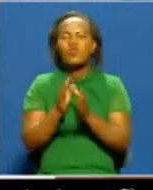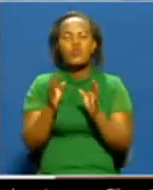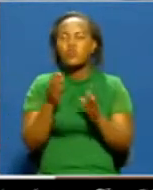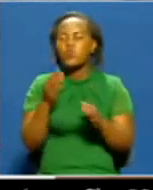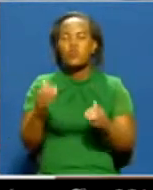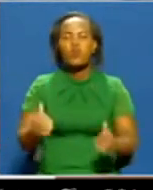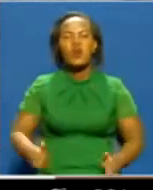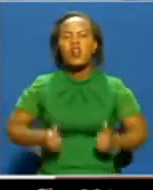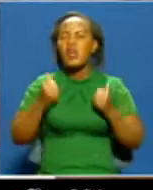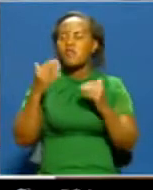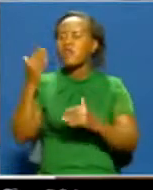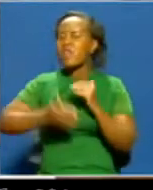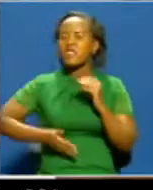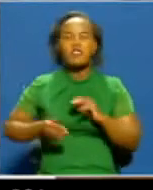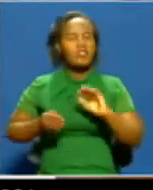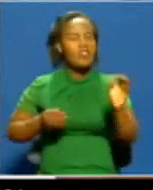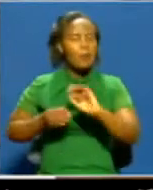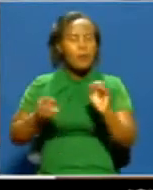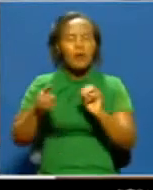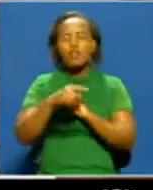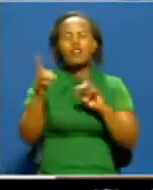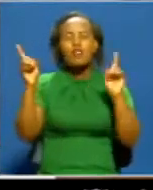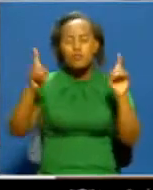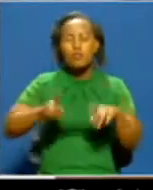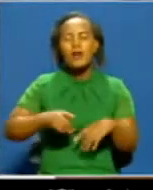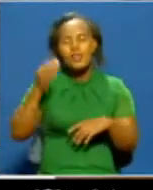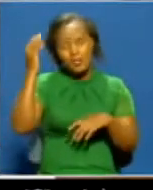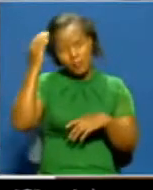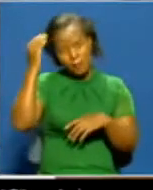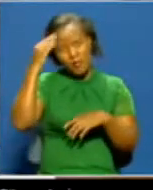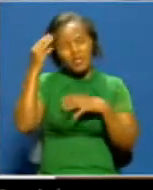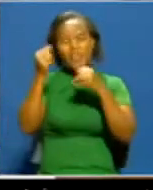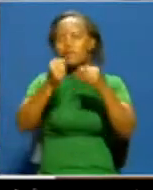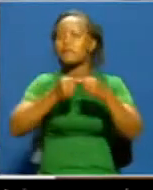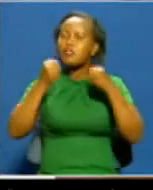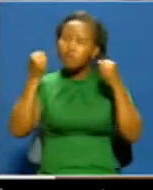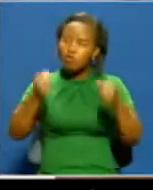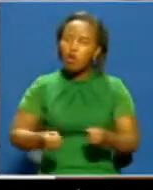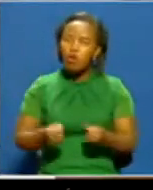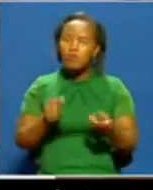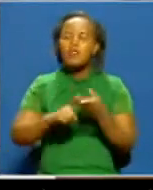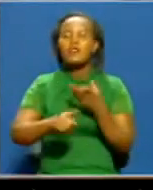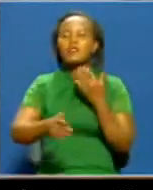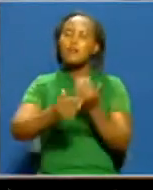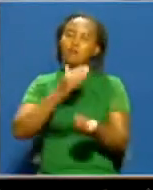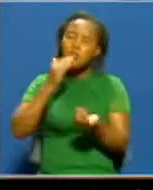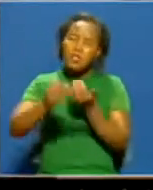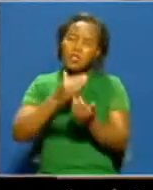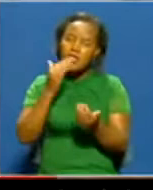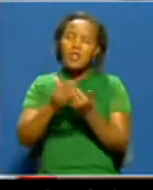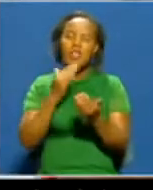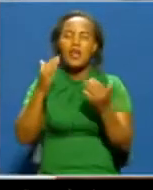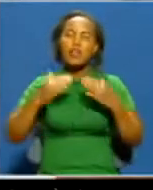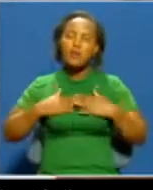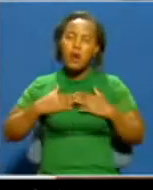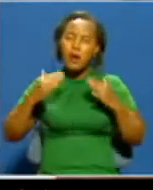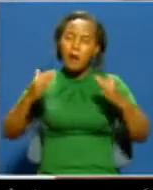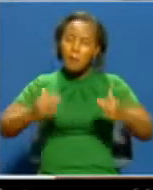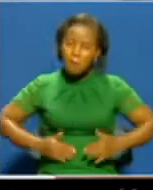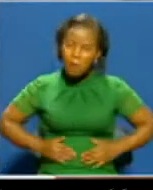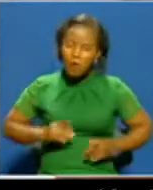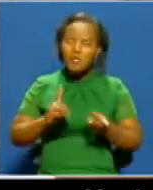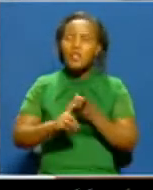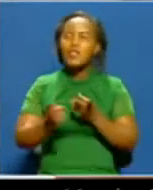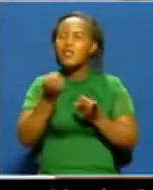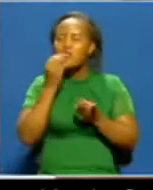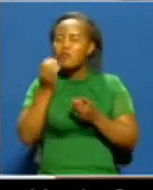You need to be mentally very strong. Yes. You need obviously to take care of your body. You need to take care of your diet. Yes. And just to take a